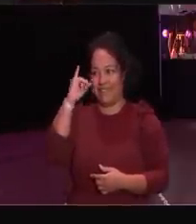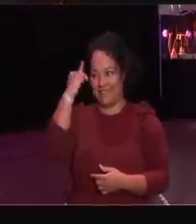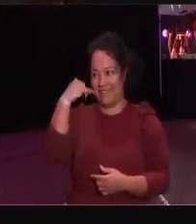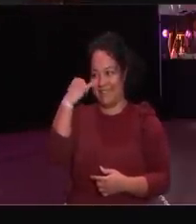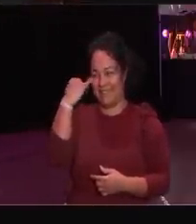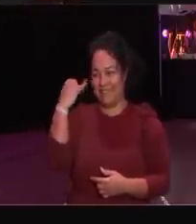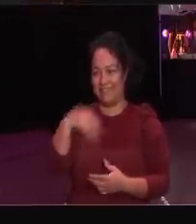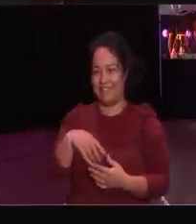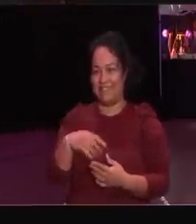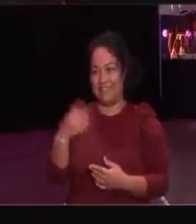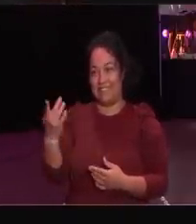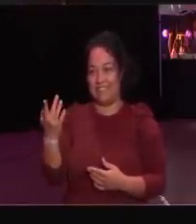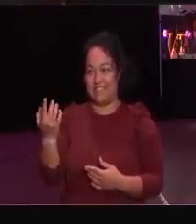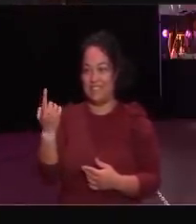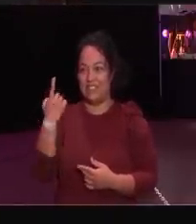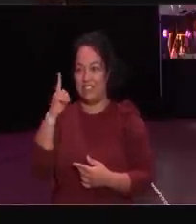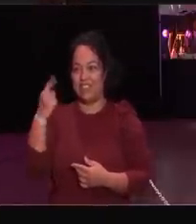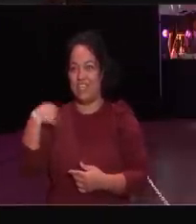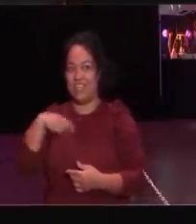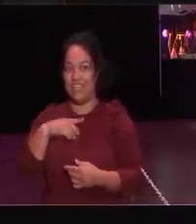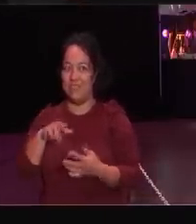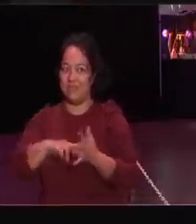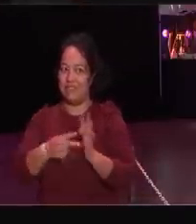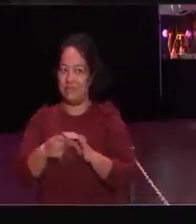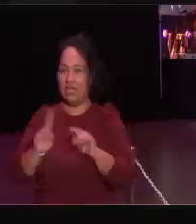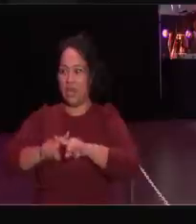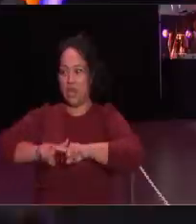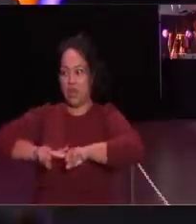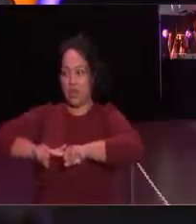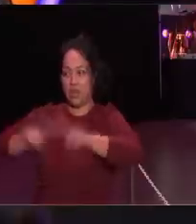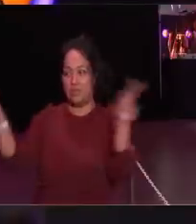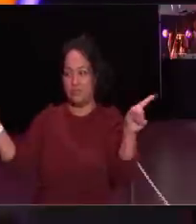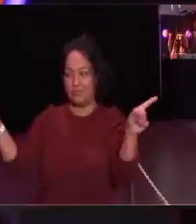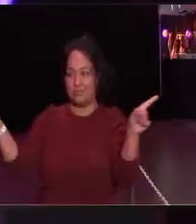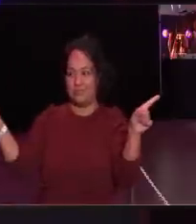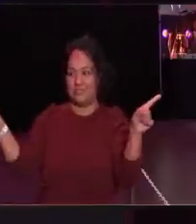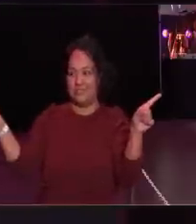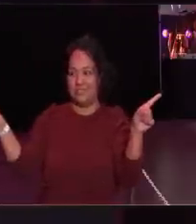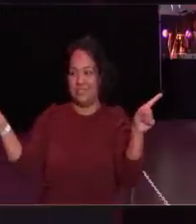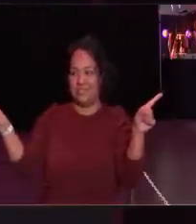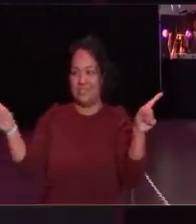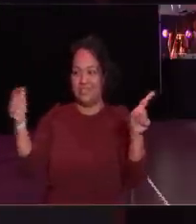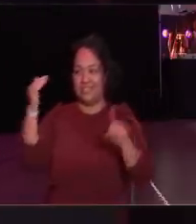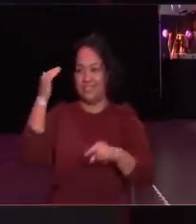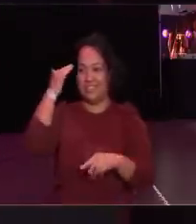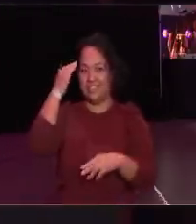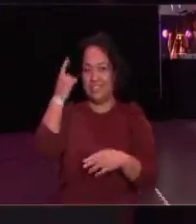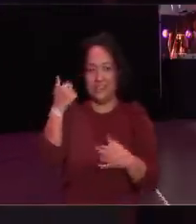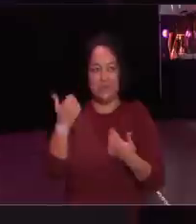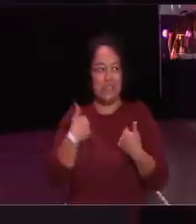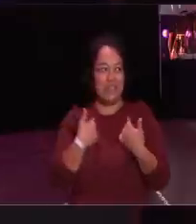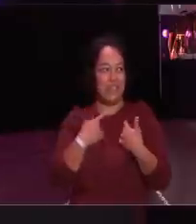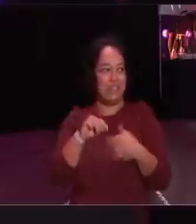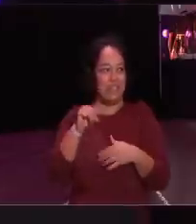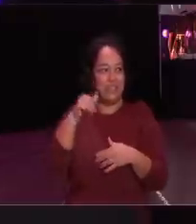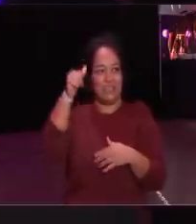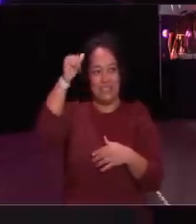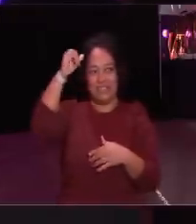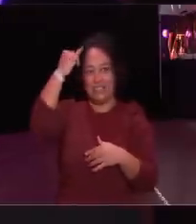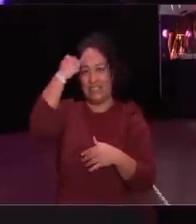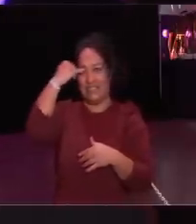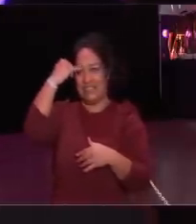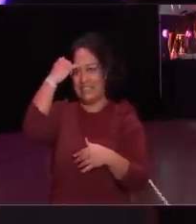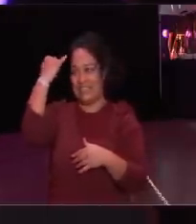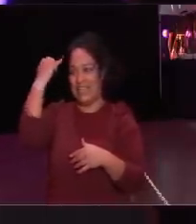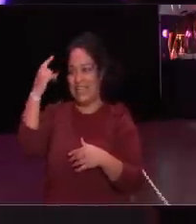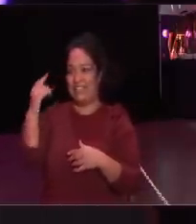something completely different. Para nosotros esto quiere decir algo totalmente diferente. I don't know if we have another Italian here in the house. I don't know if there's any other.